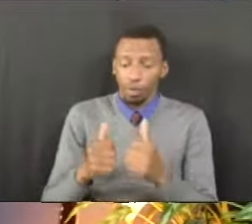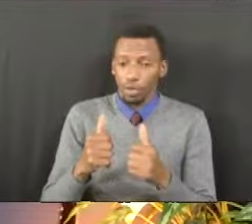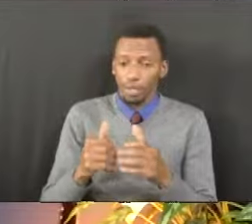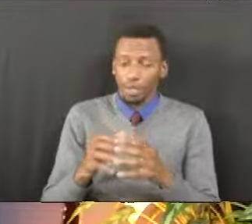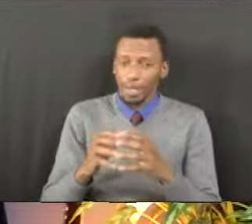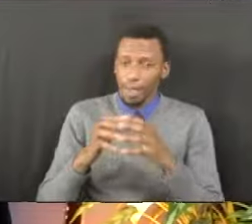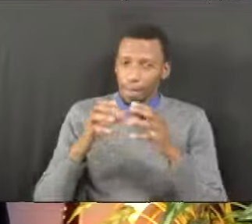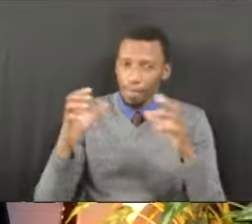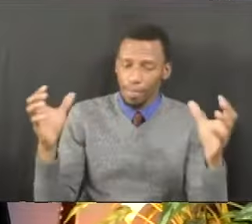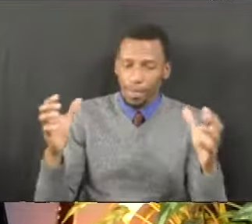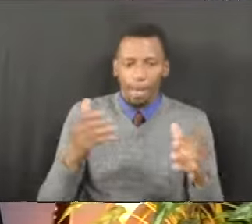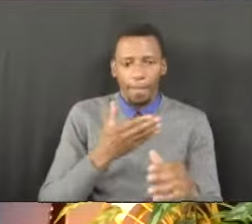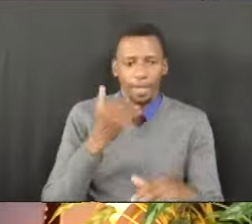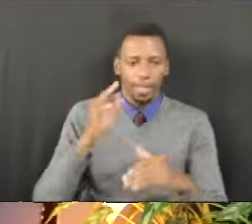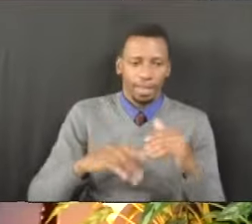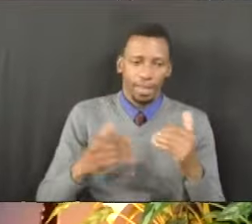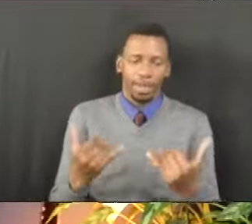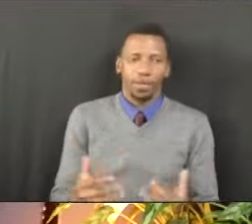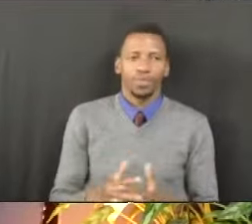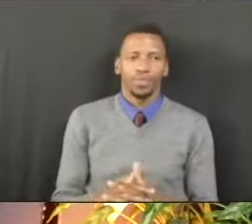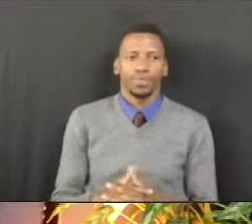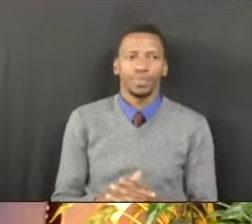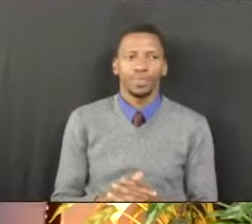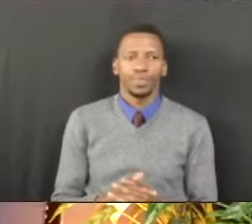than the time we're having right now.